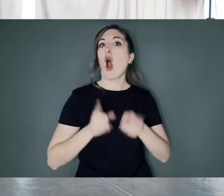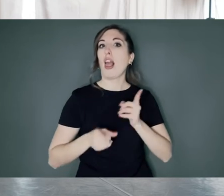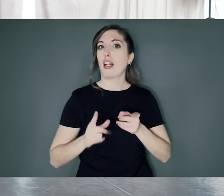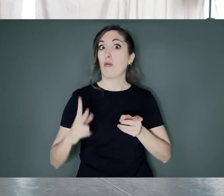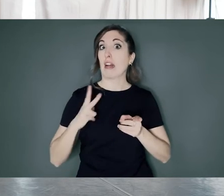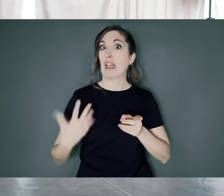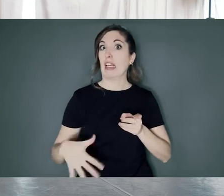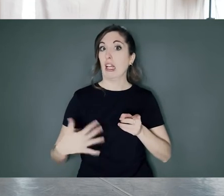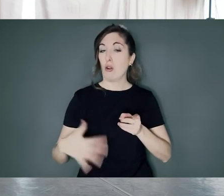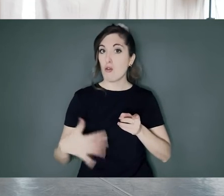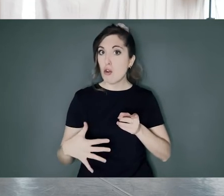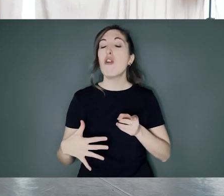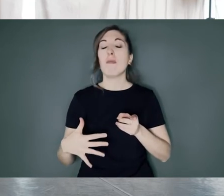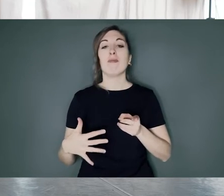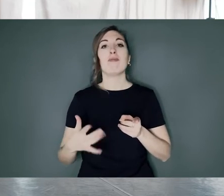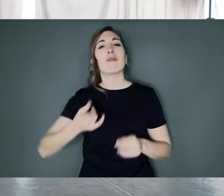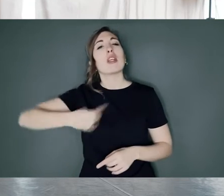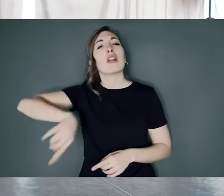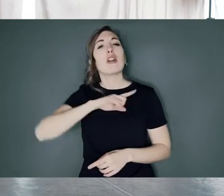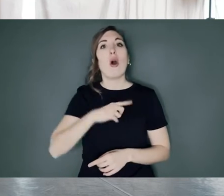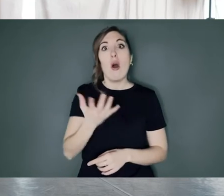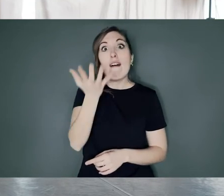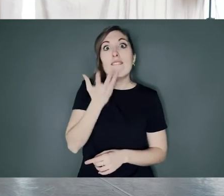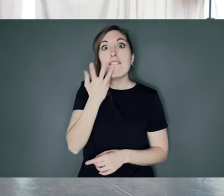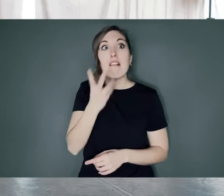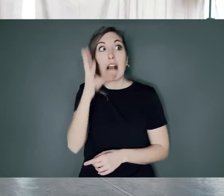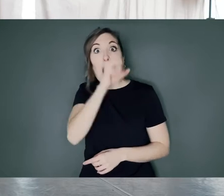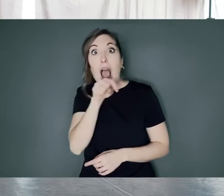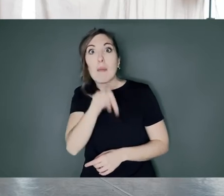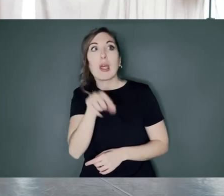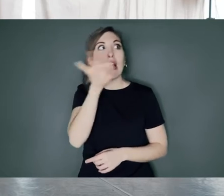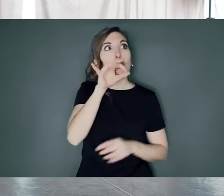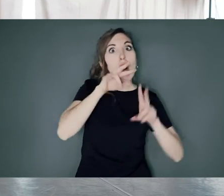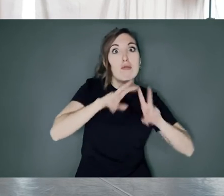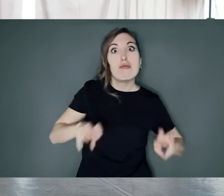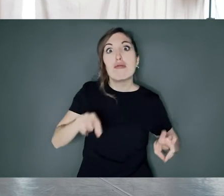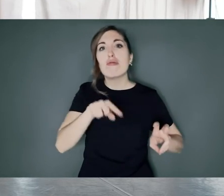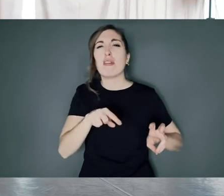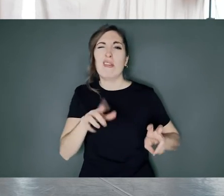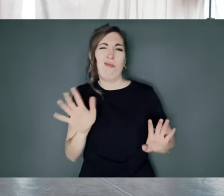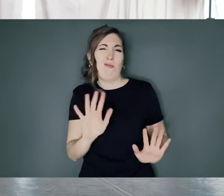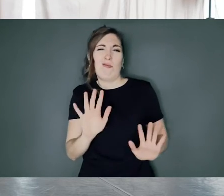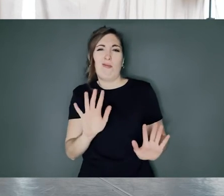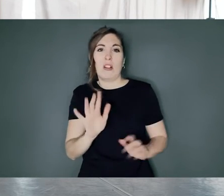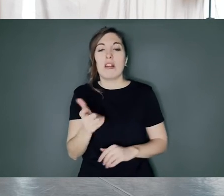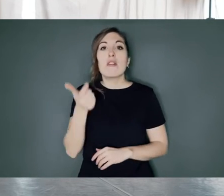undercurrents to spoken language. We're not trying to